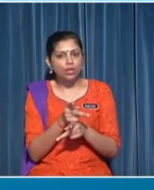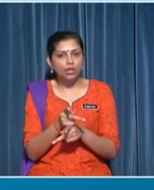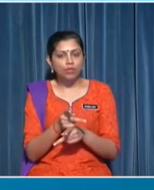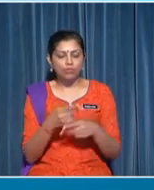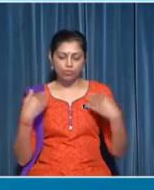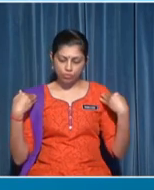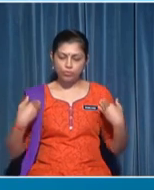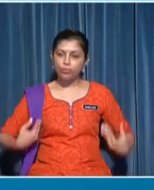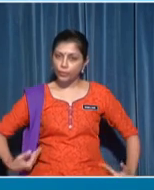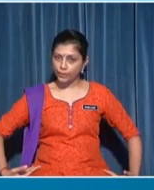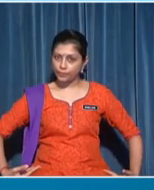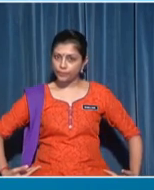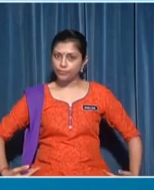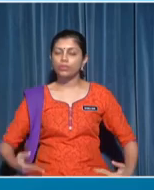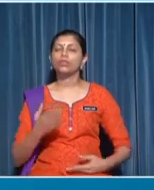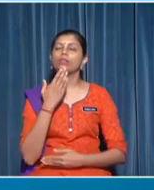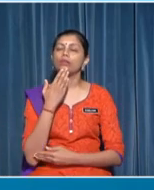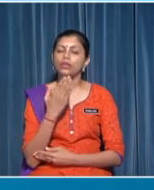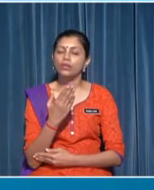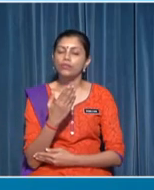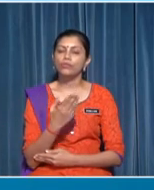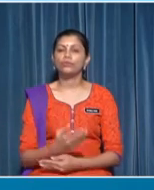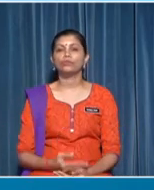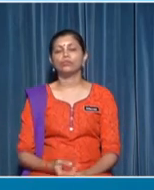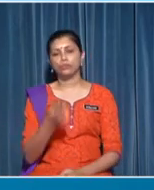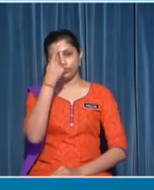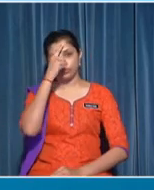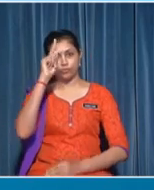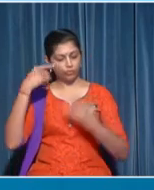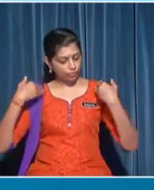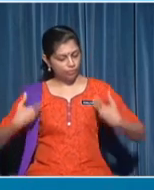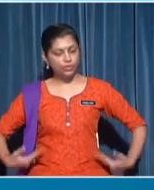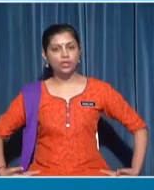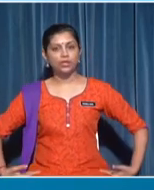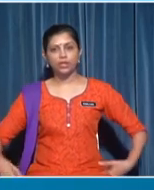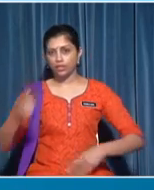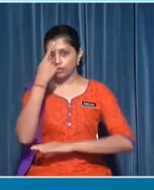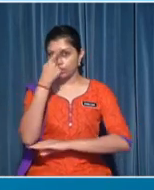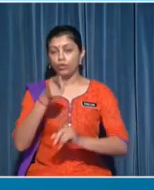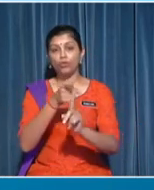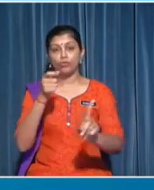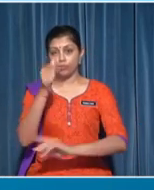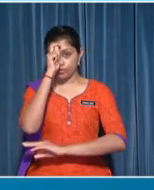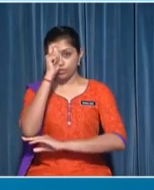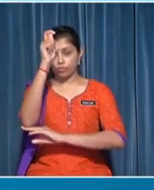body. Appreciate and be grateful for this gift from the Almighty.